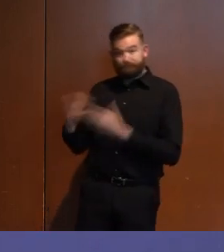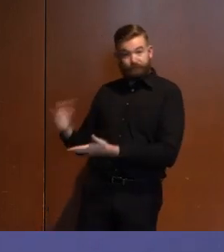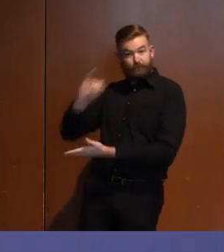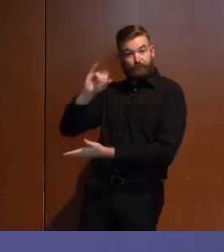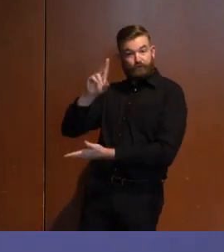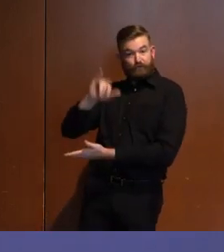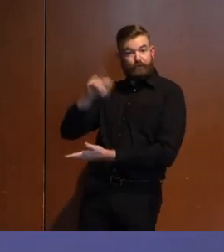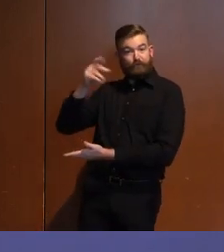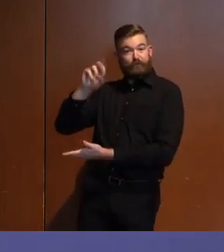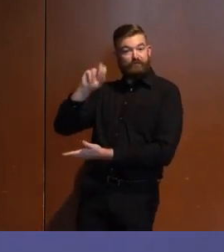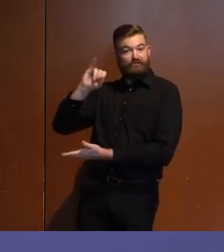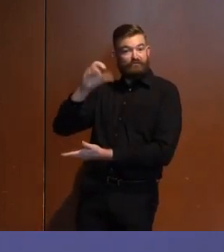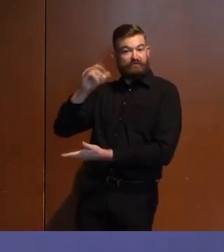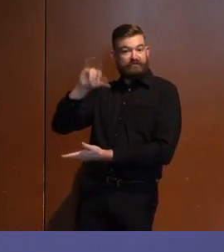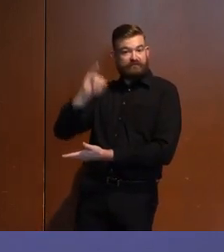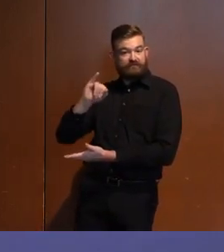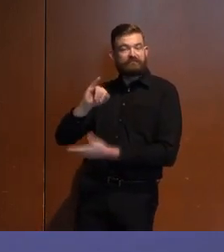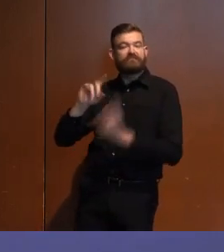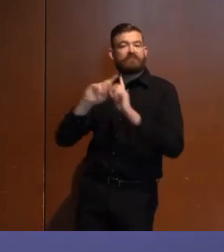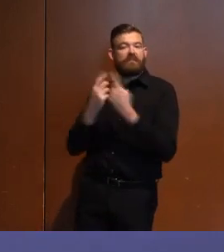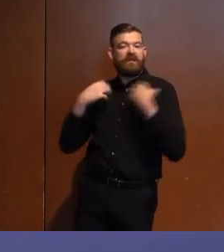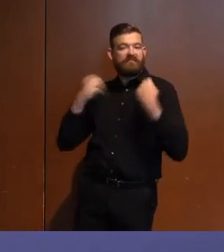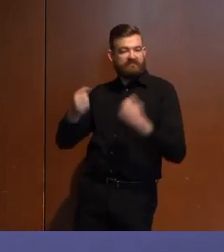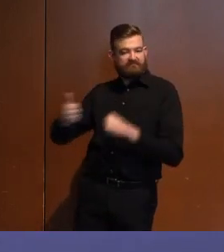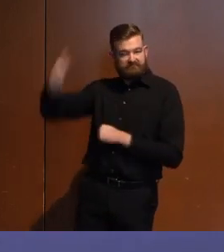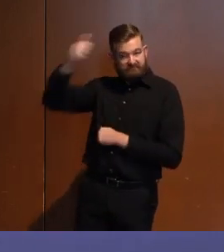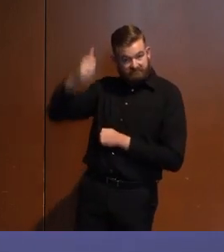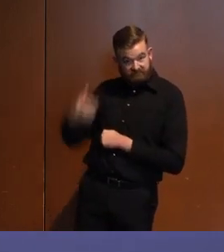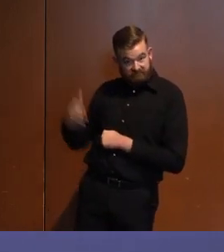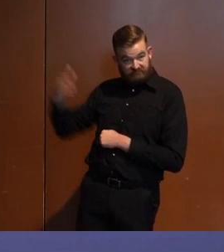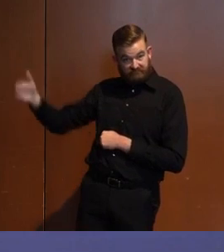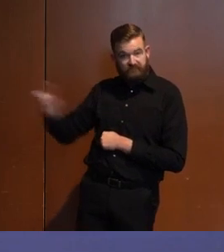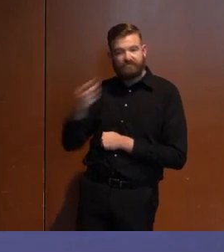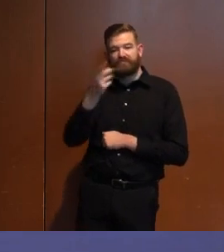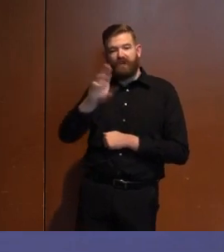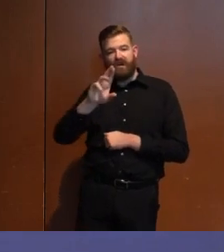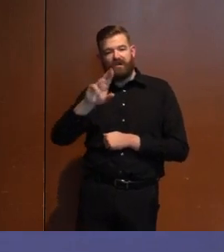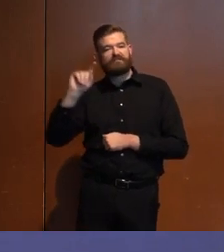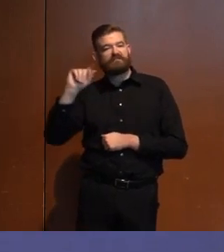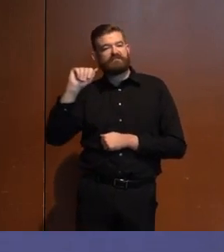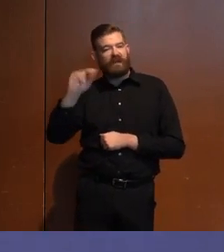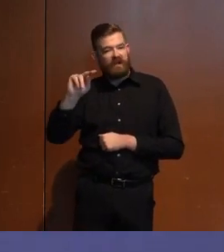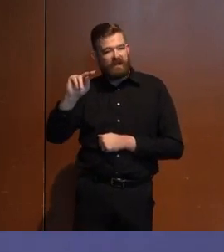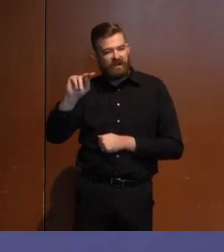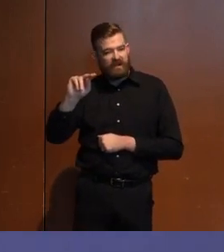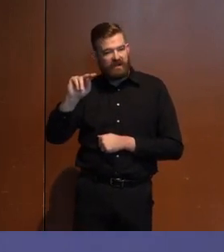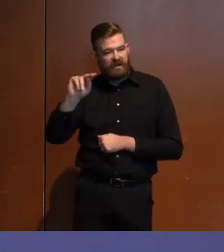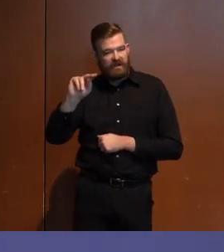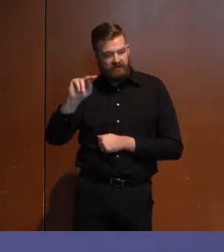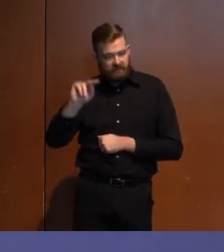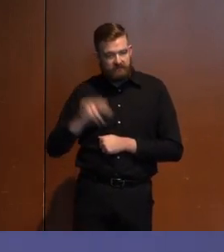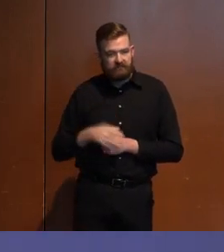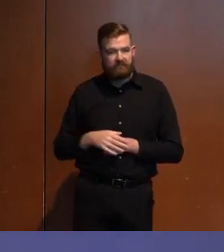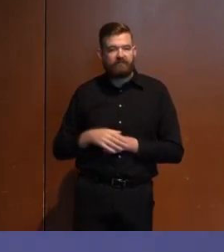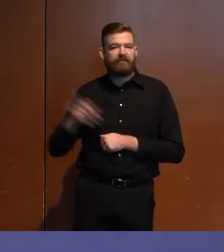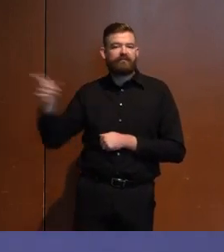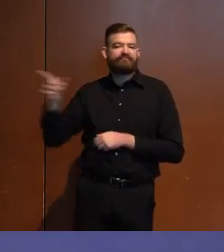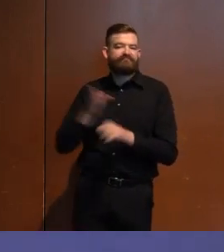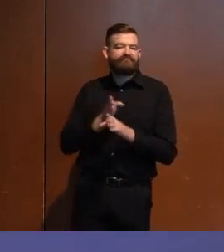her right, State Epidemiologist, Dr. Christina Tan. To my immediate left, State